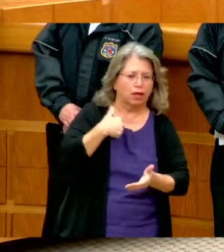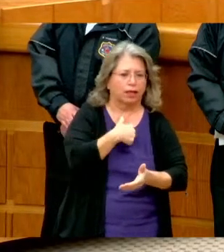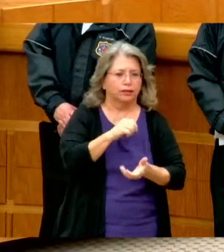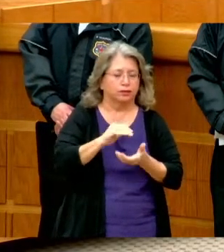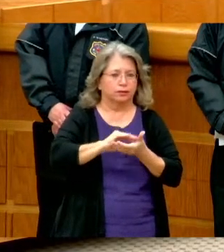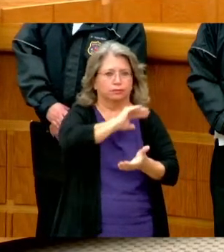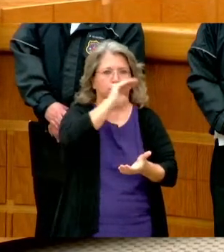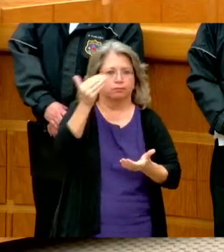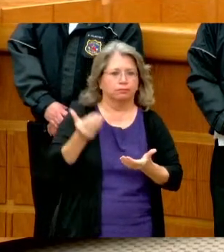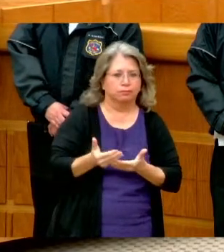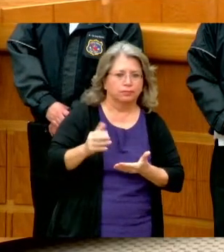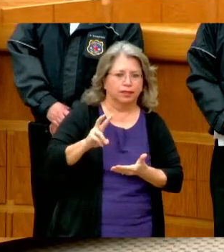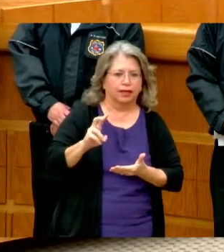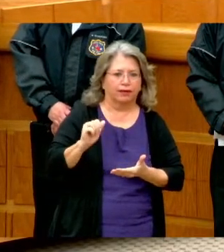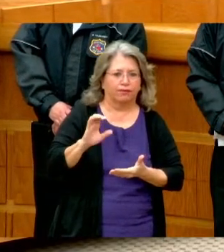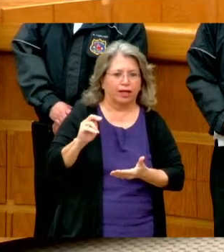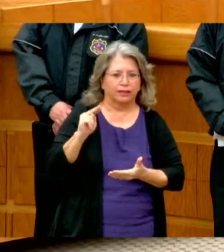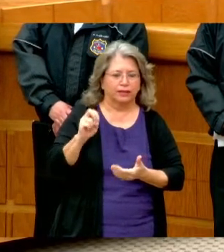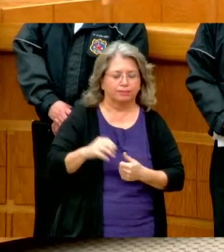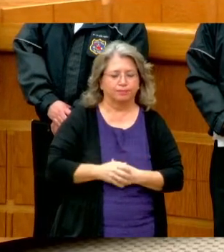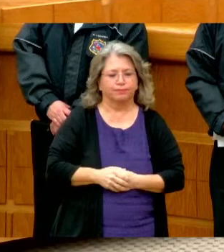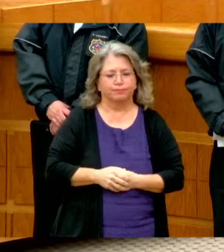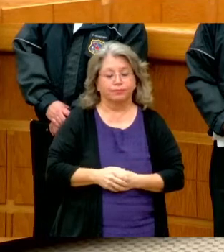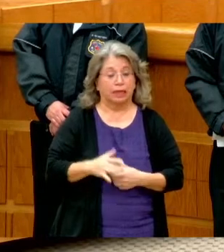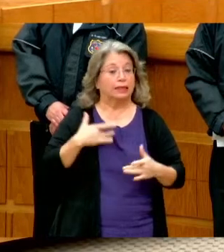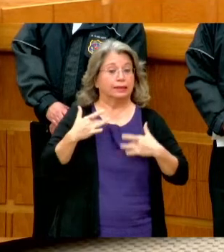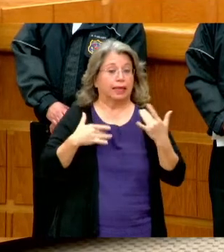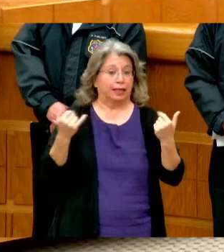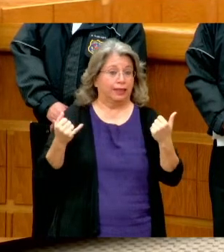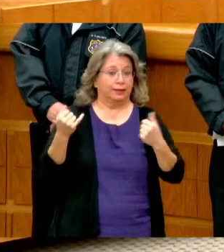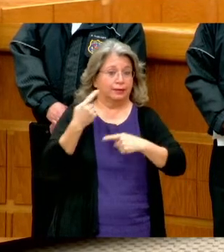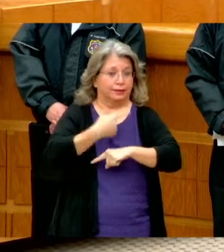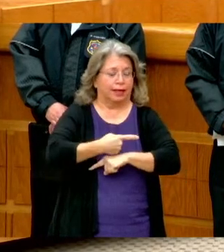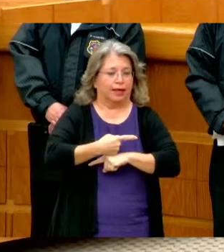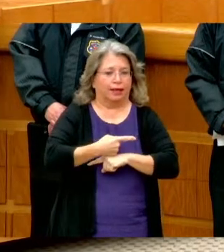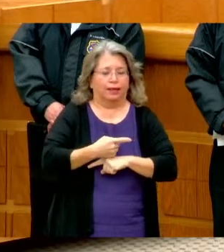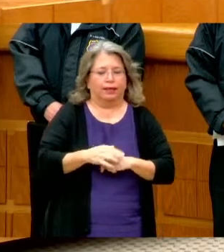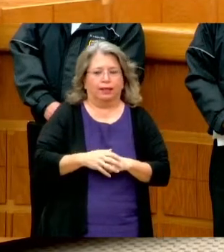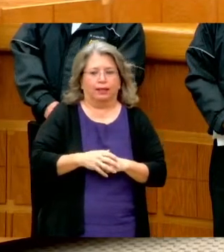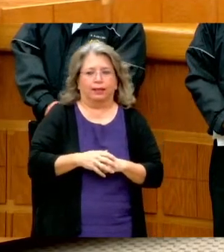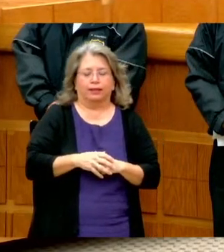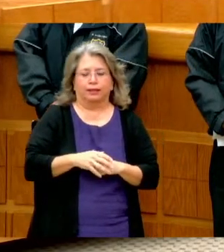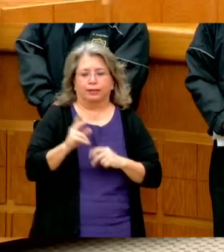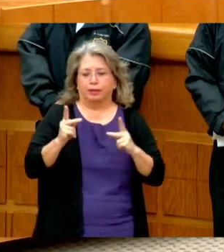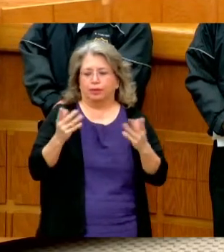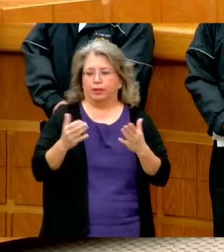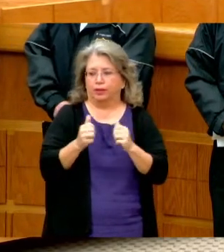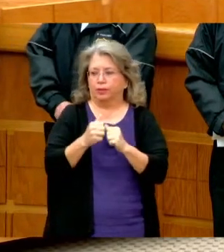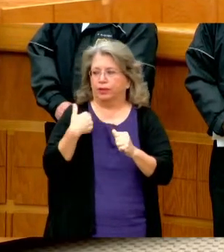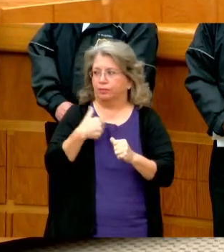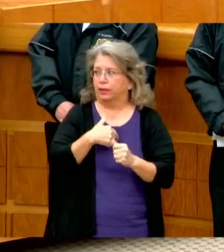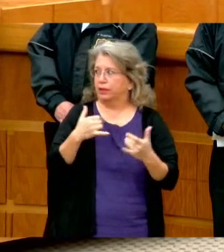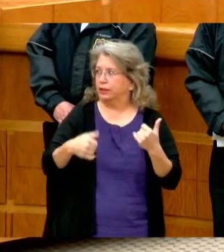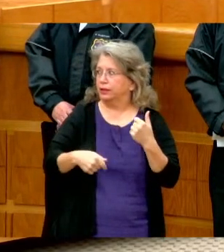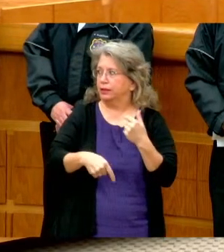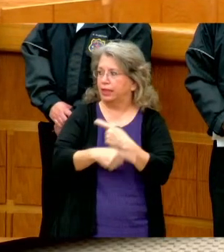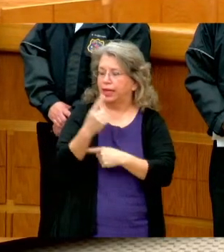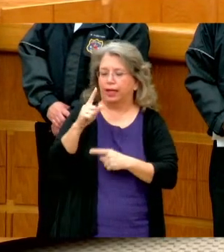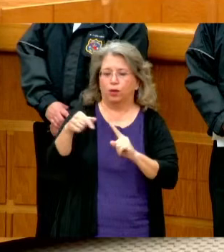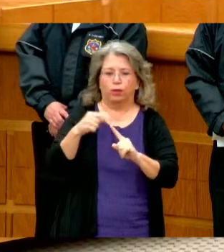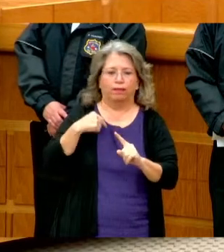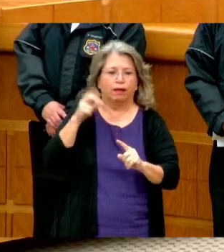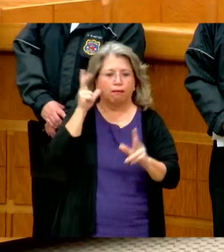things I think are going to be important is to one, when the folks that are here with me today listen for the